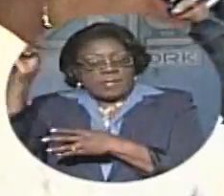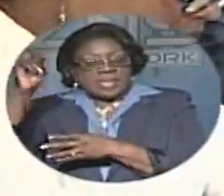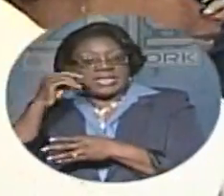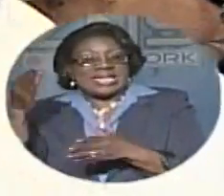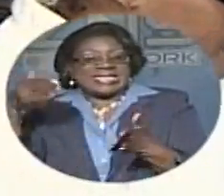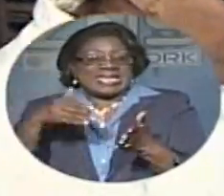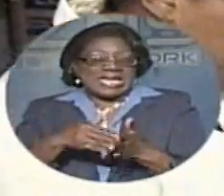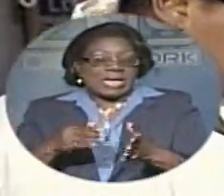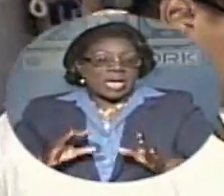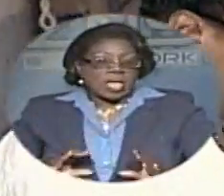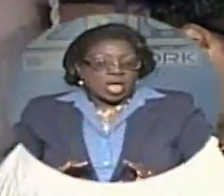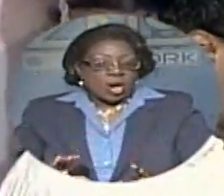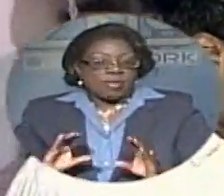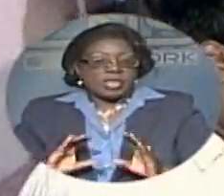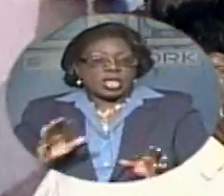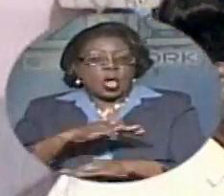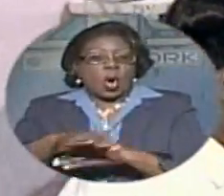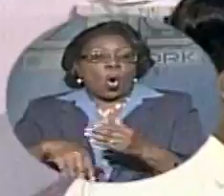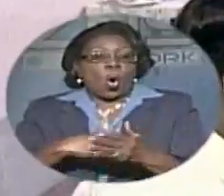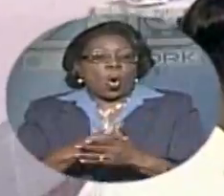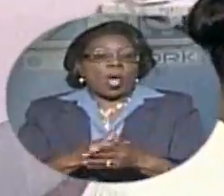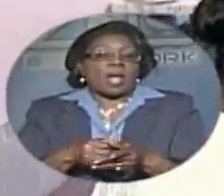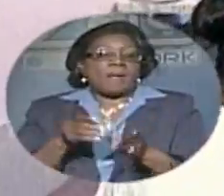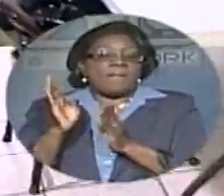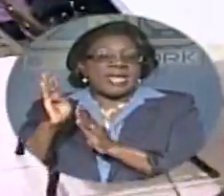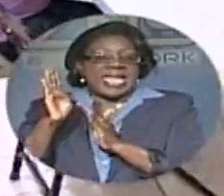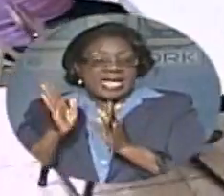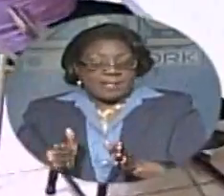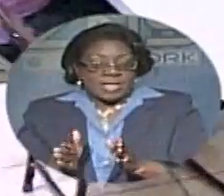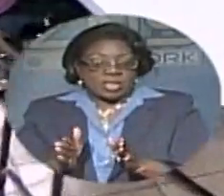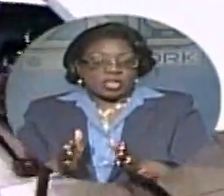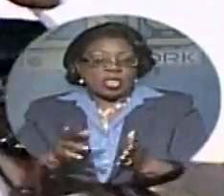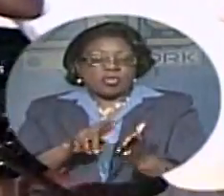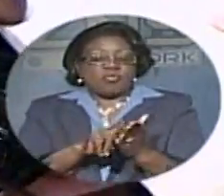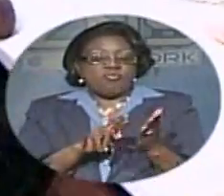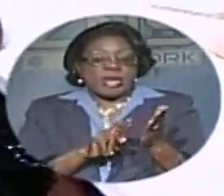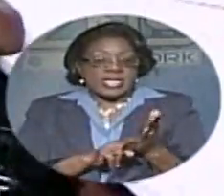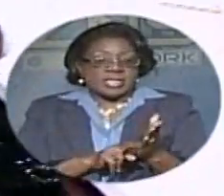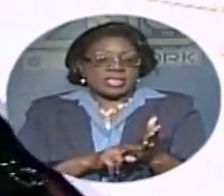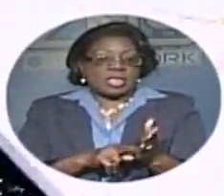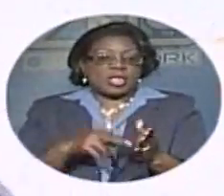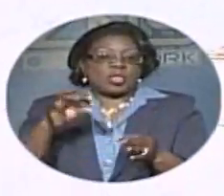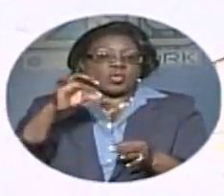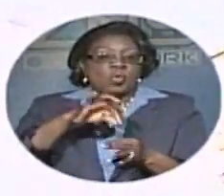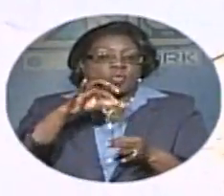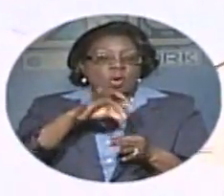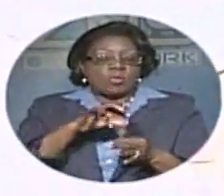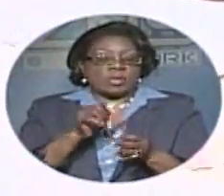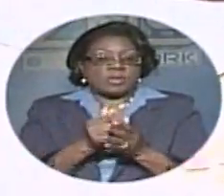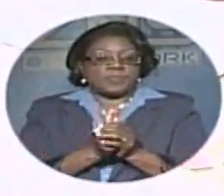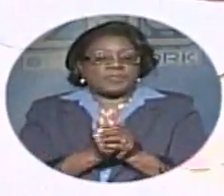again encouraging all qualified citizens to register to vote at their earliest opportunity. Altavis Munnings, Saturday News.